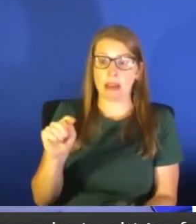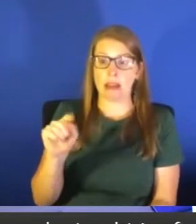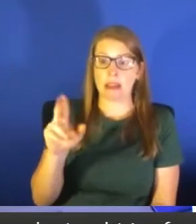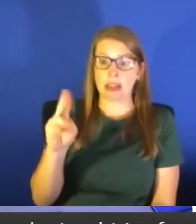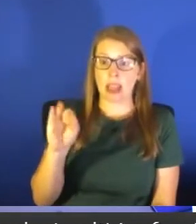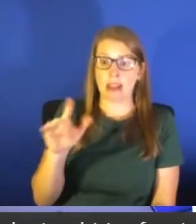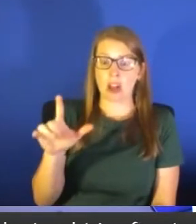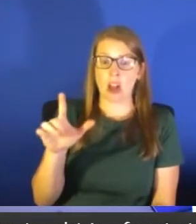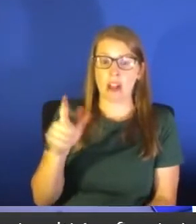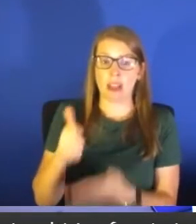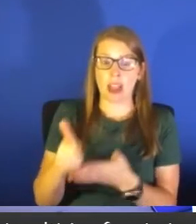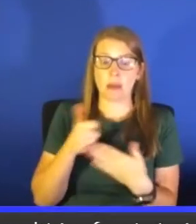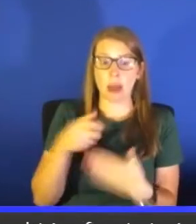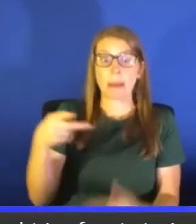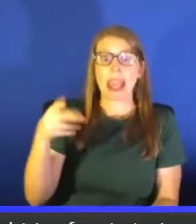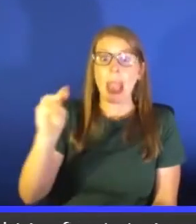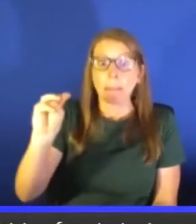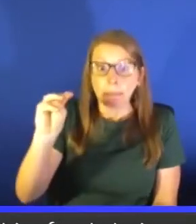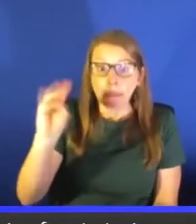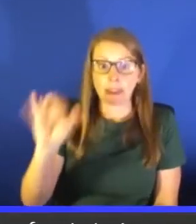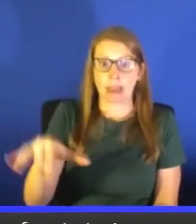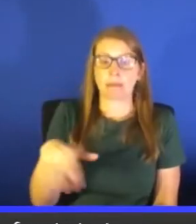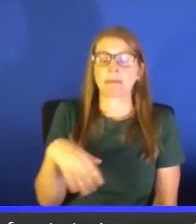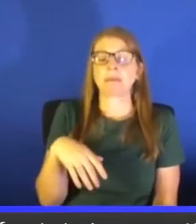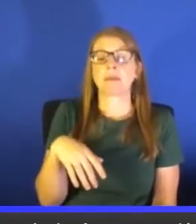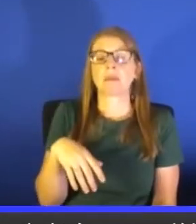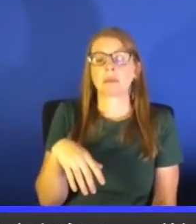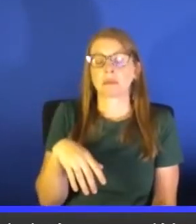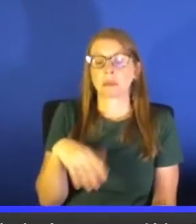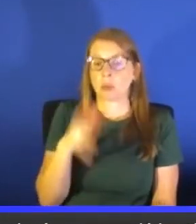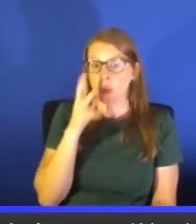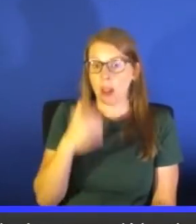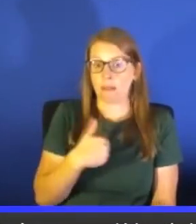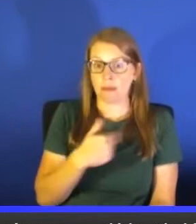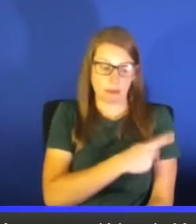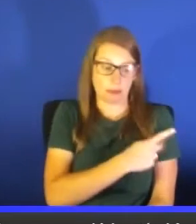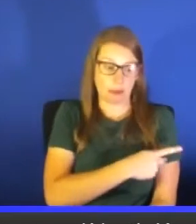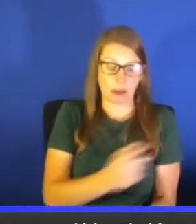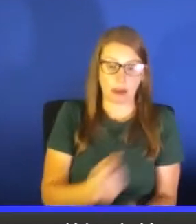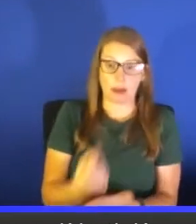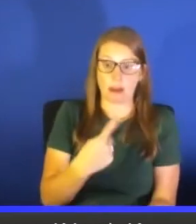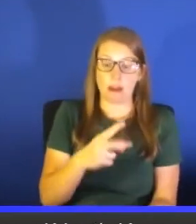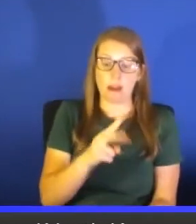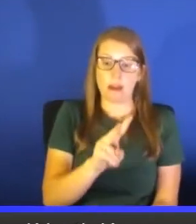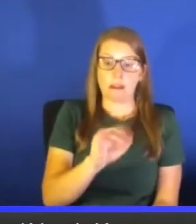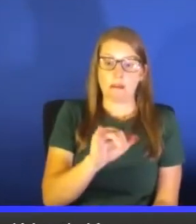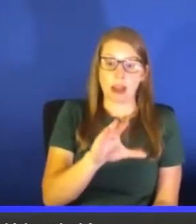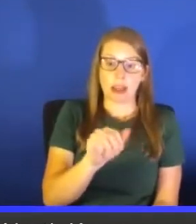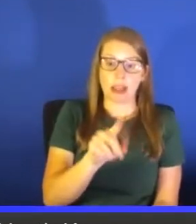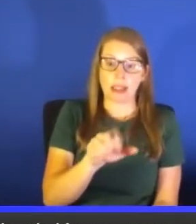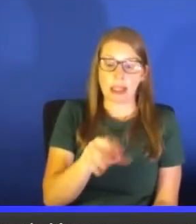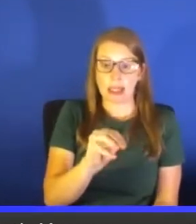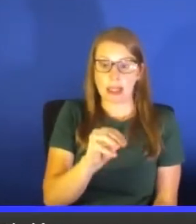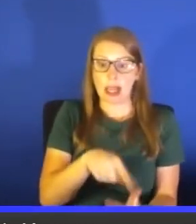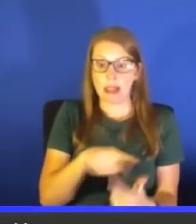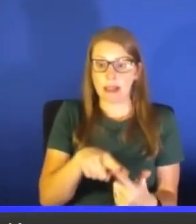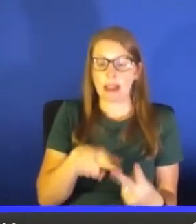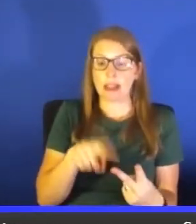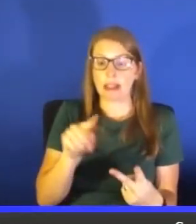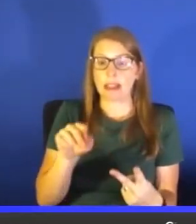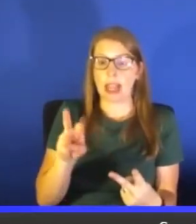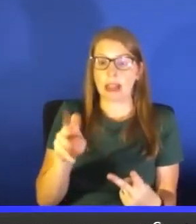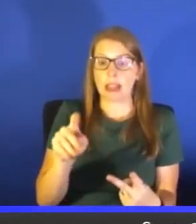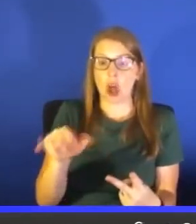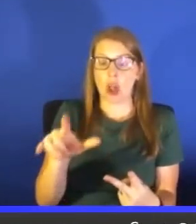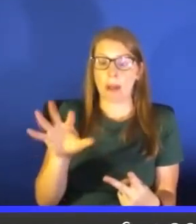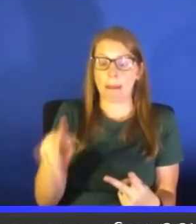helps you go Tylenol PM, absolutely. So we'll have patients who will take their Vicodin, which contains acetaminophen, and then they'll take a Tylenol PM, which obviously